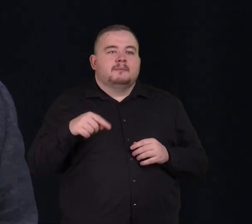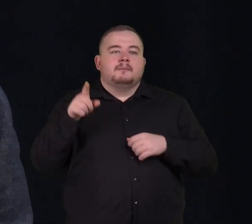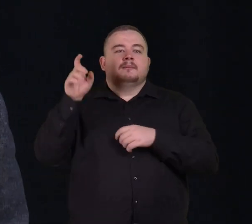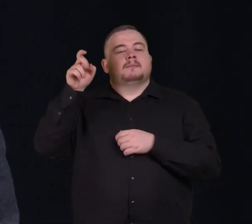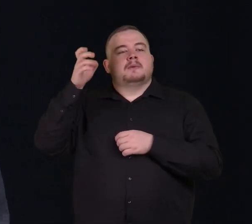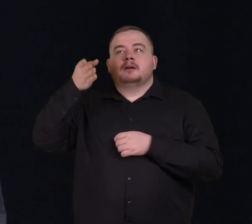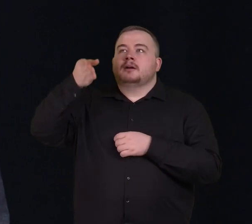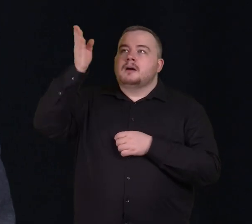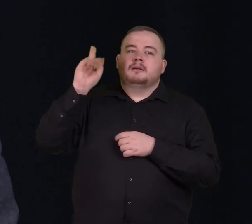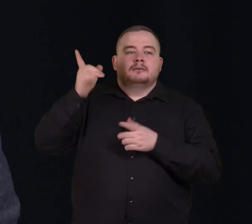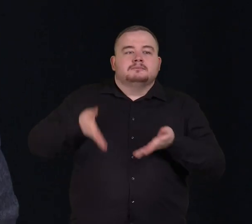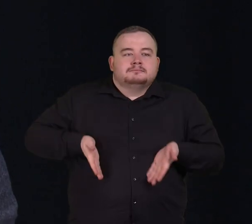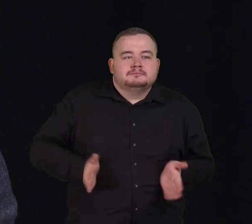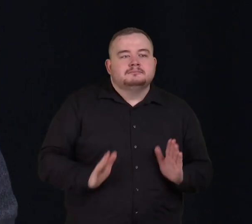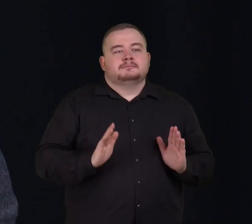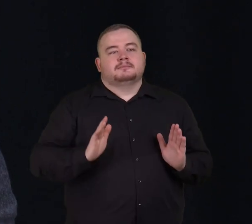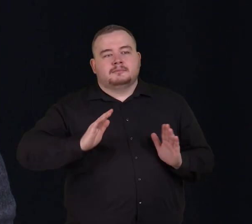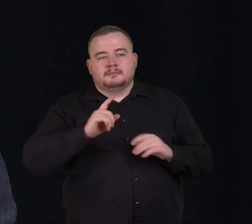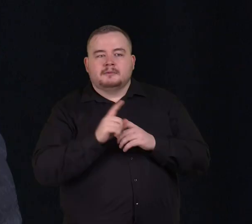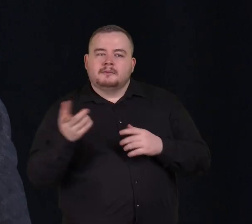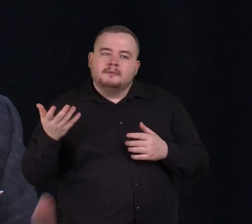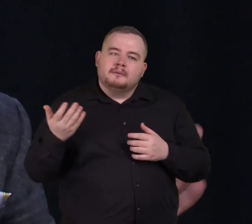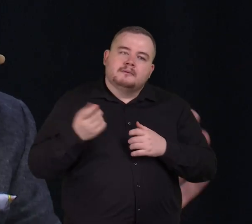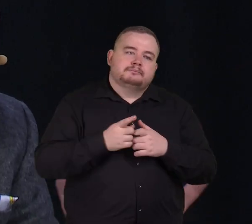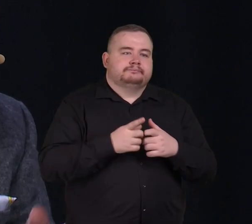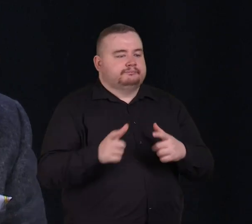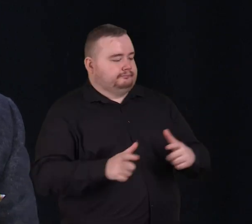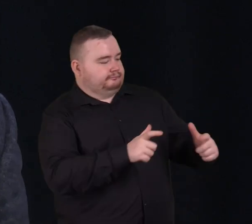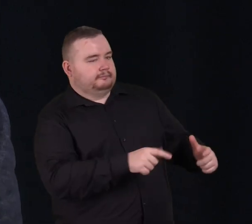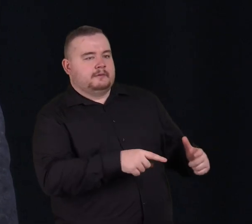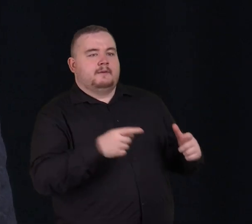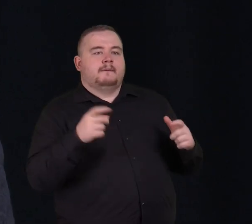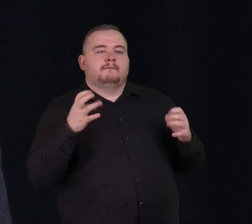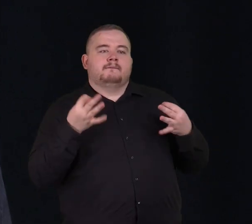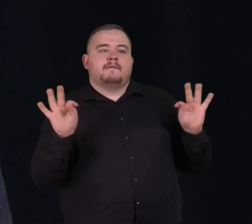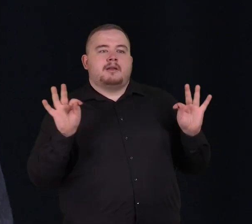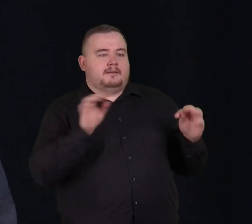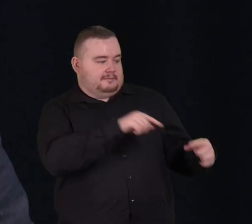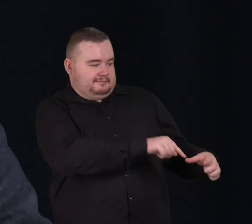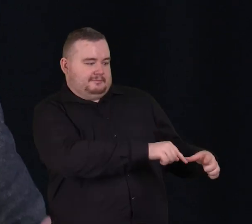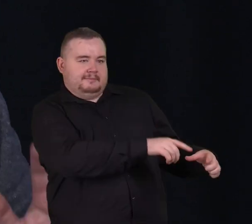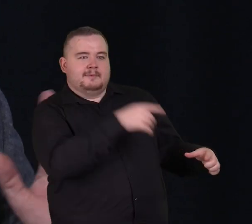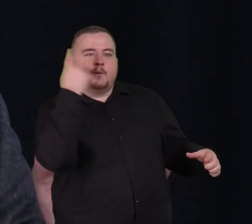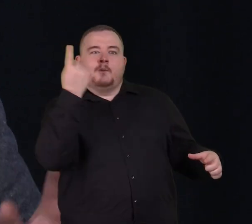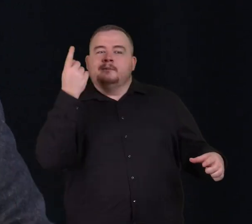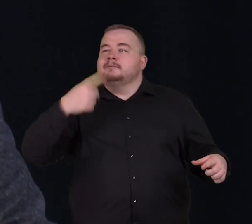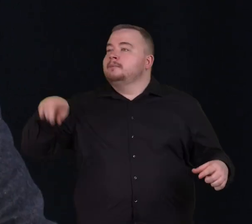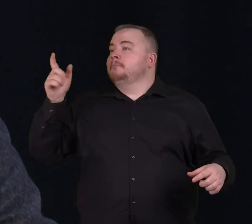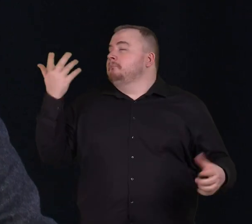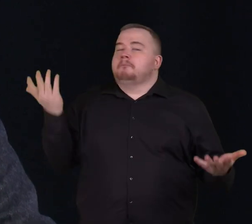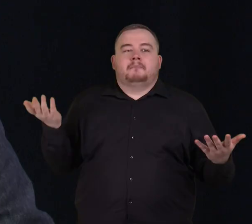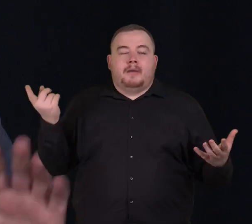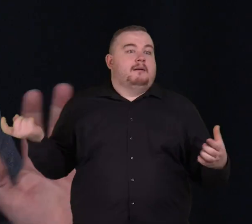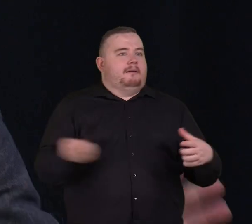But hope would not come because we are a bit stressed by time. So it's better